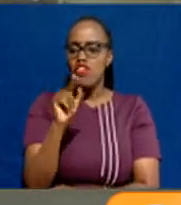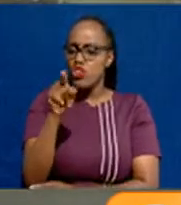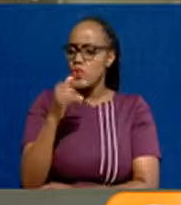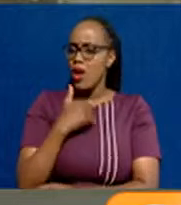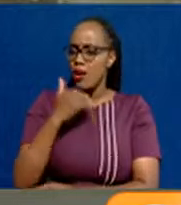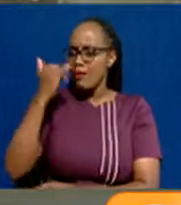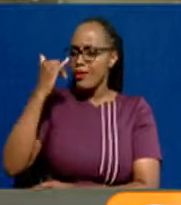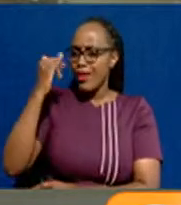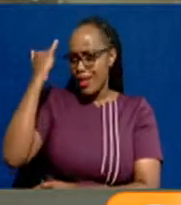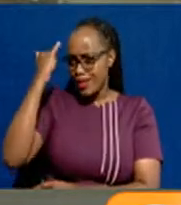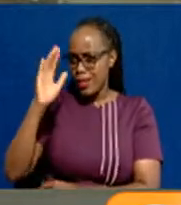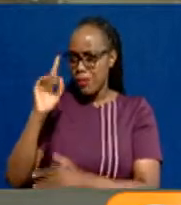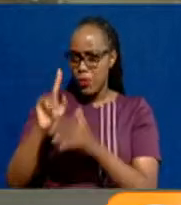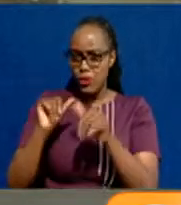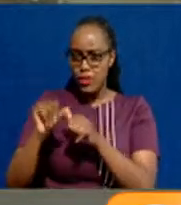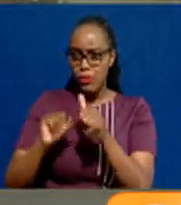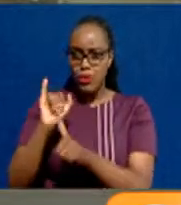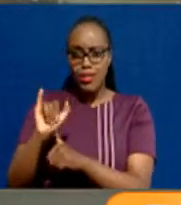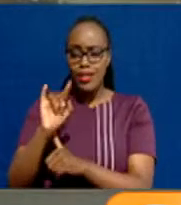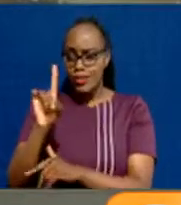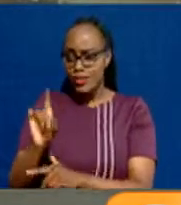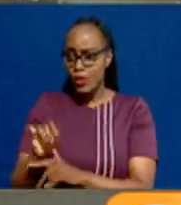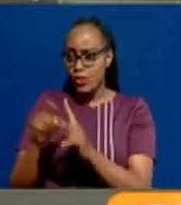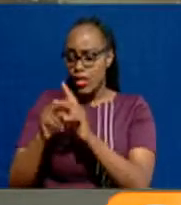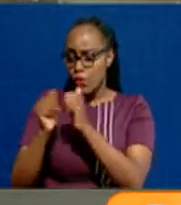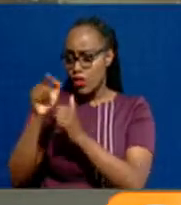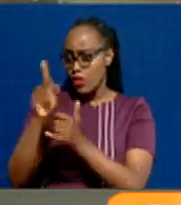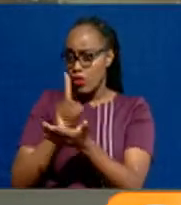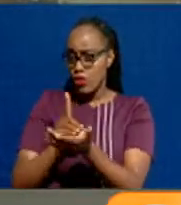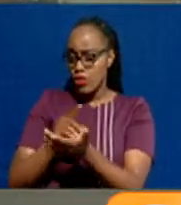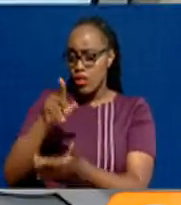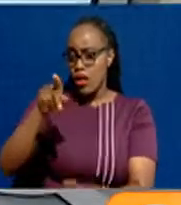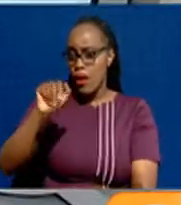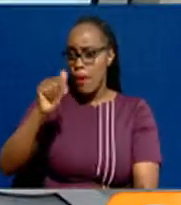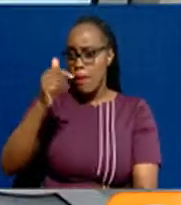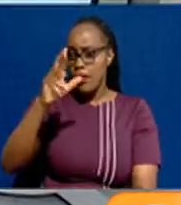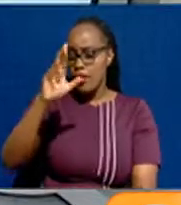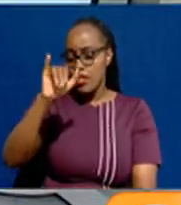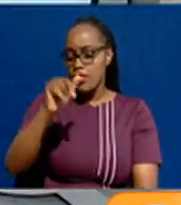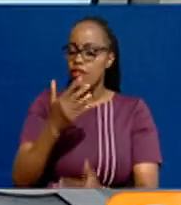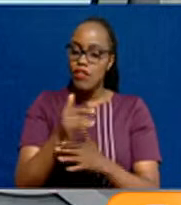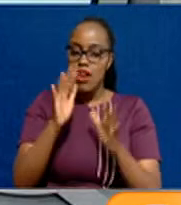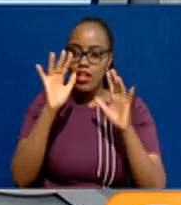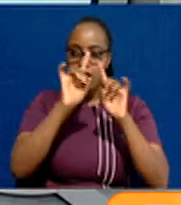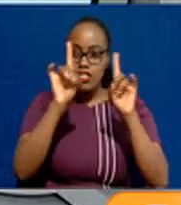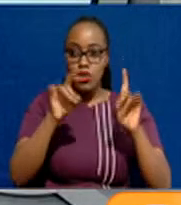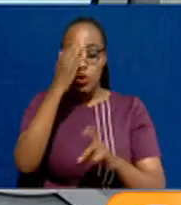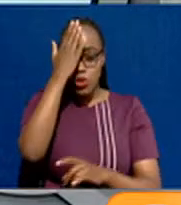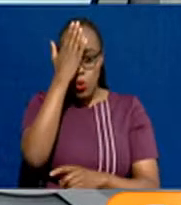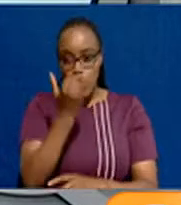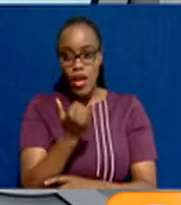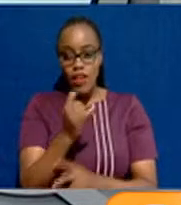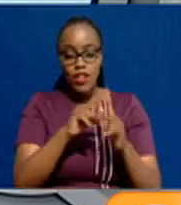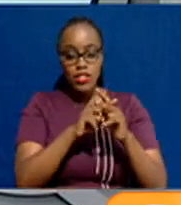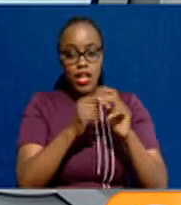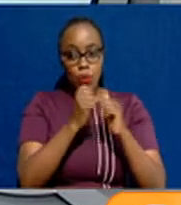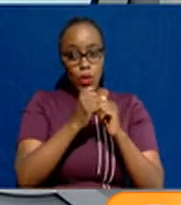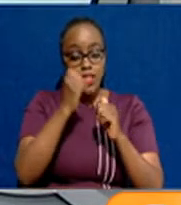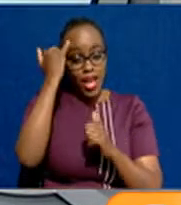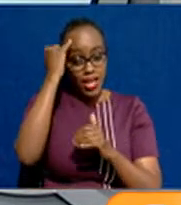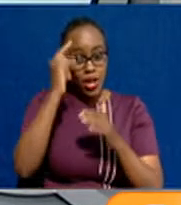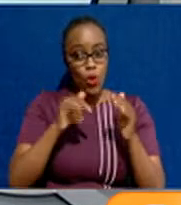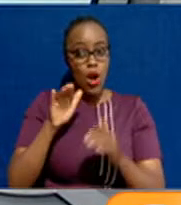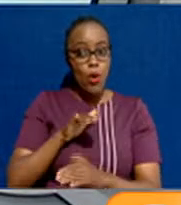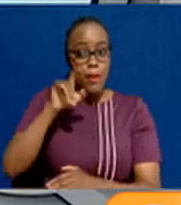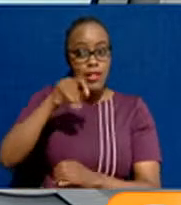of that first myth? I'll start with you, Dr. Patricia. Such a great question, because it all starts from the idea that women